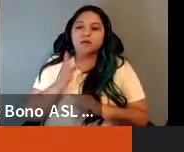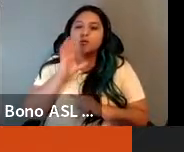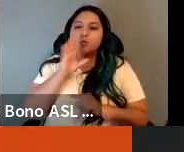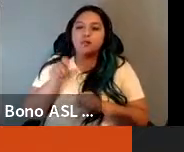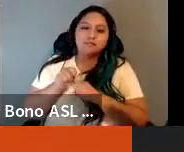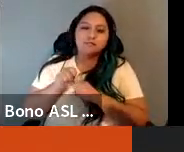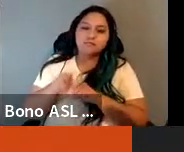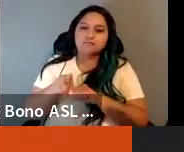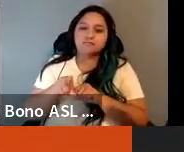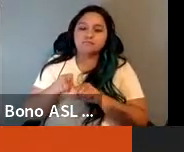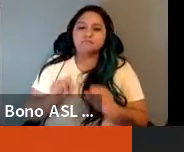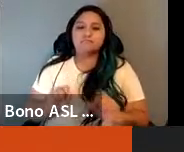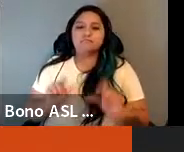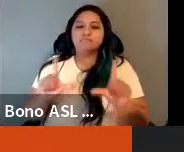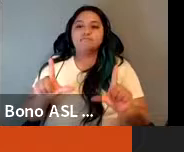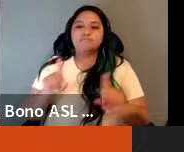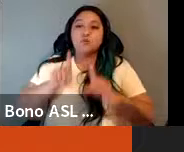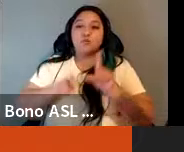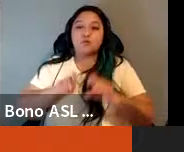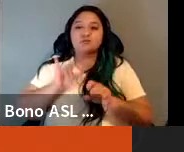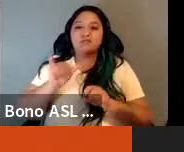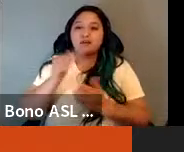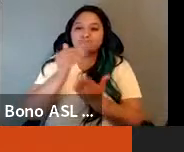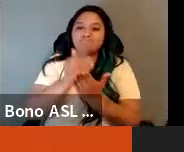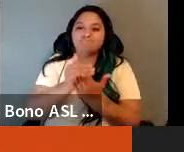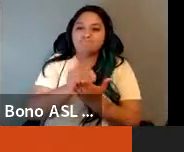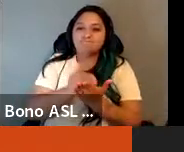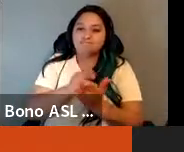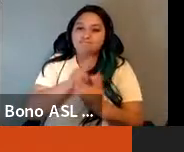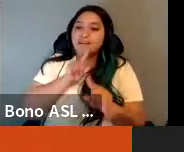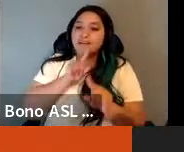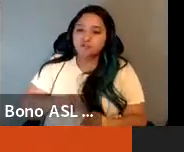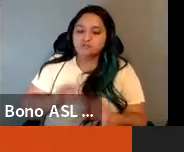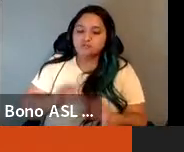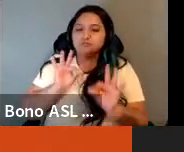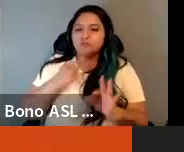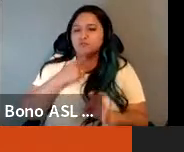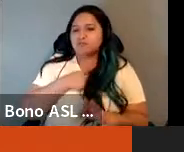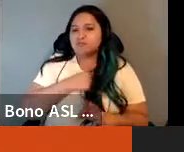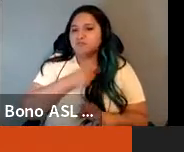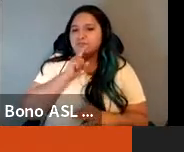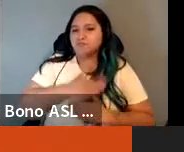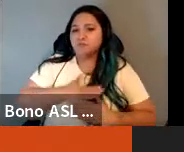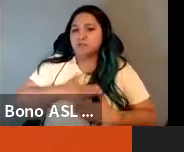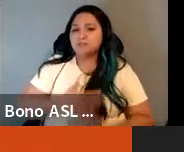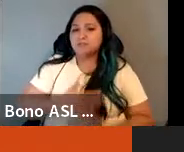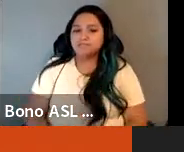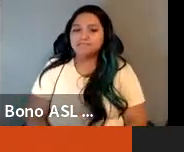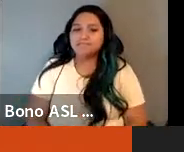share the poll, and we'll thank you so much for answering those questions.